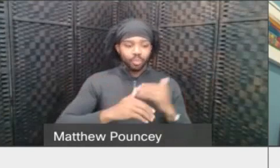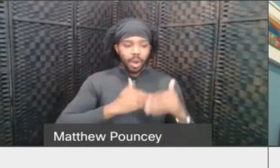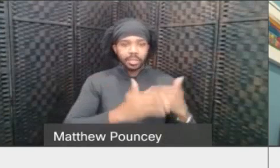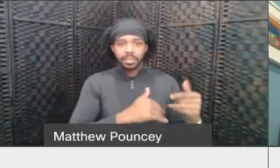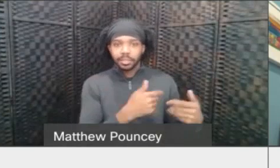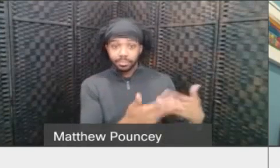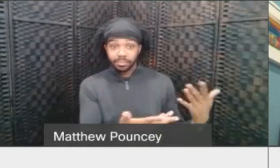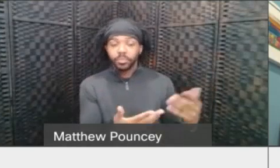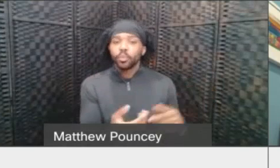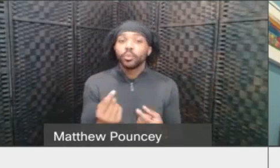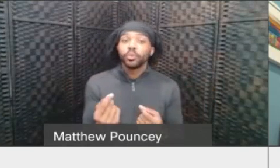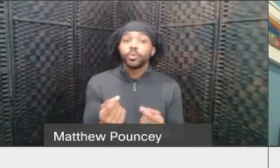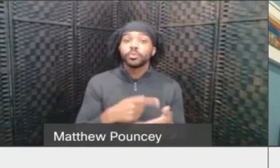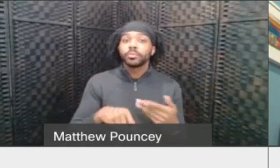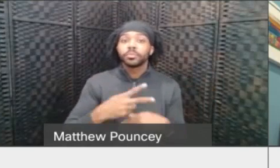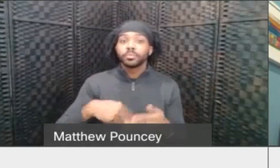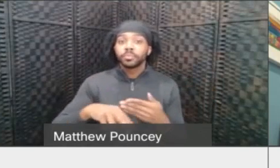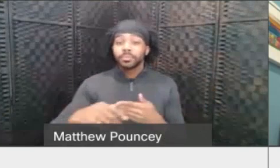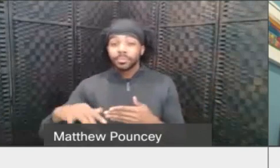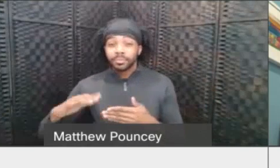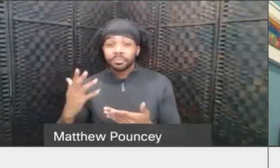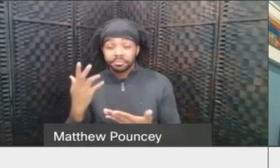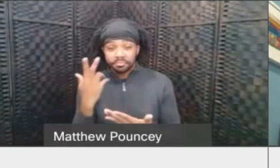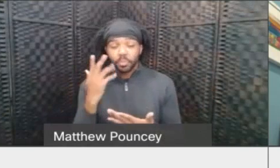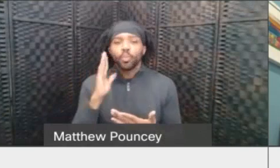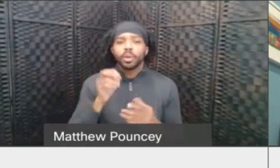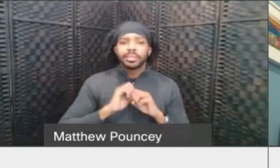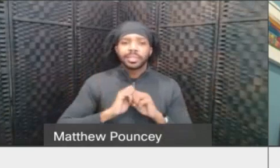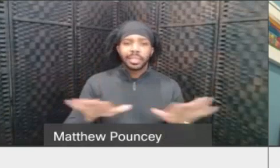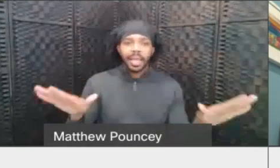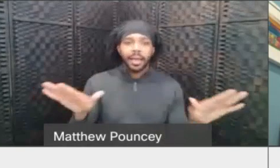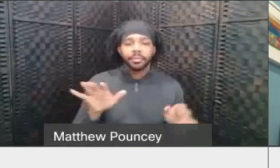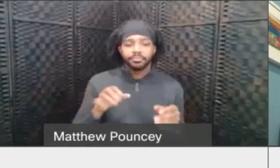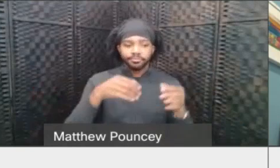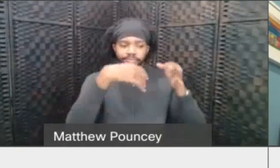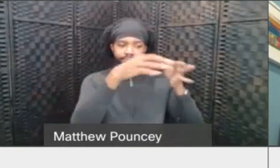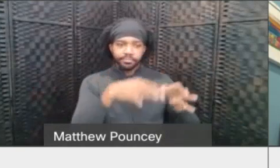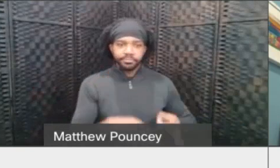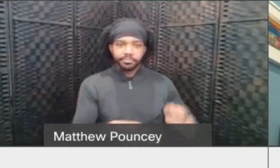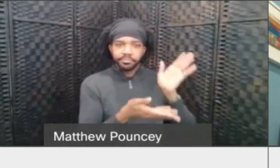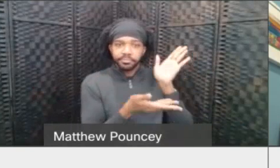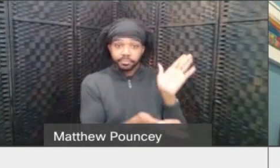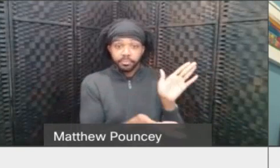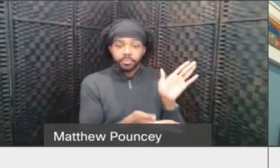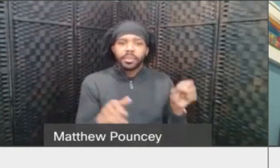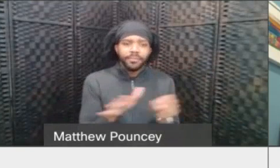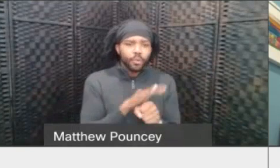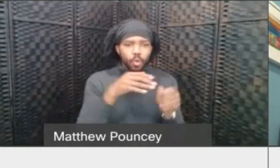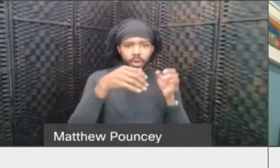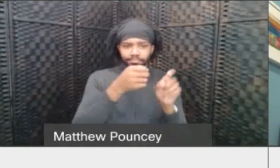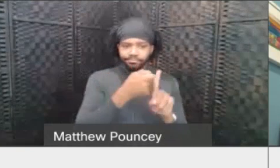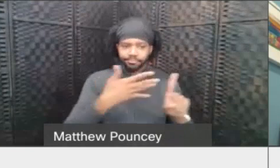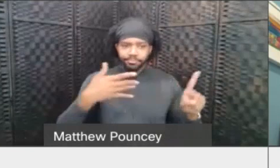So in the next couple weeks, we will be sending out a transmittal that fully explains all the issues related to